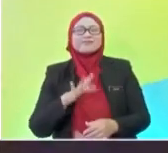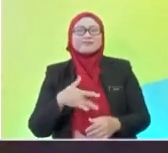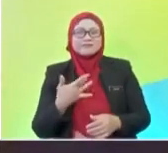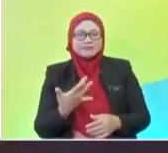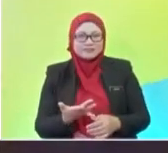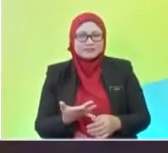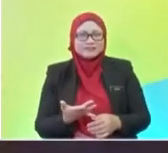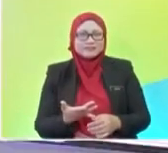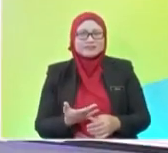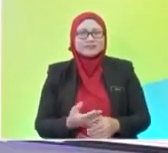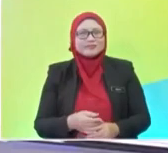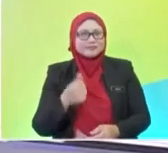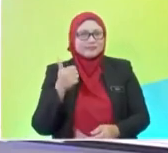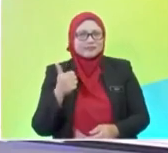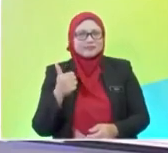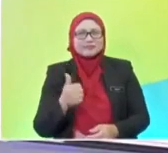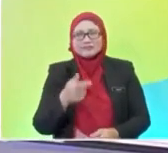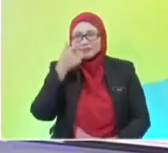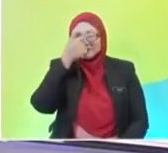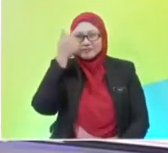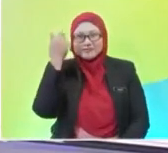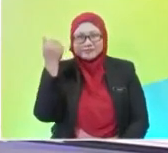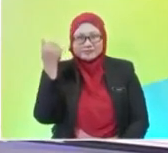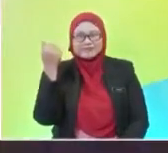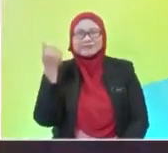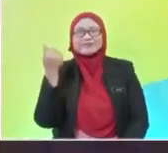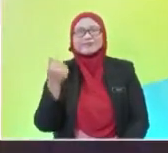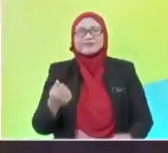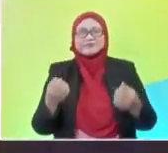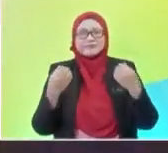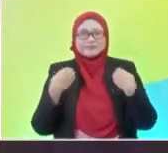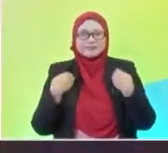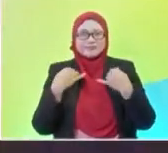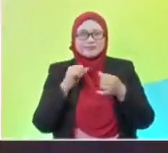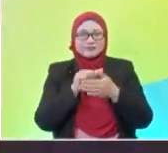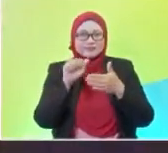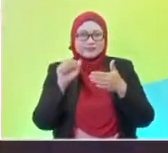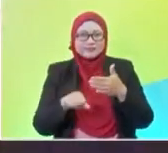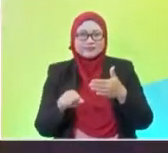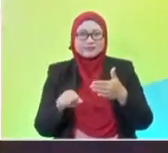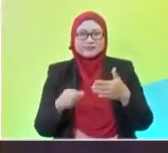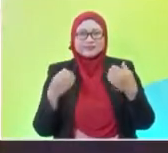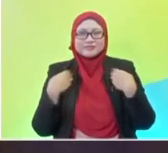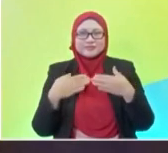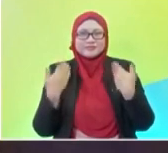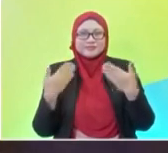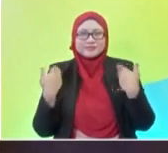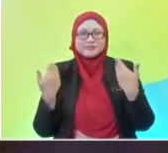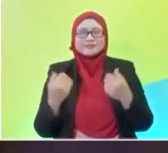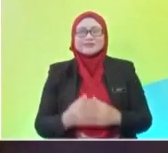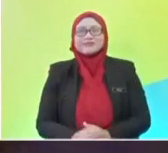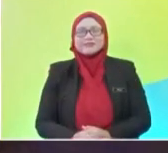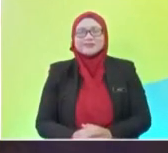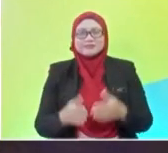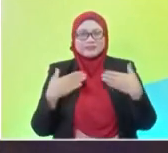story because I like the ending. It had a happy ending. Yes, teacher. Like Hindi movies, happy endings. Yes,